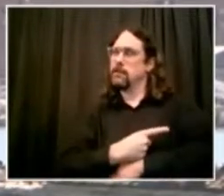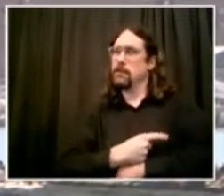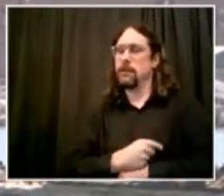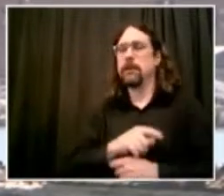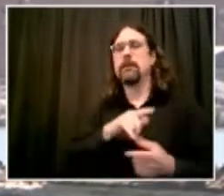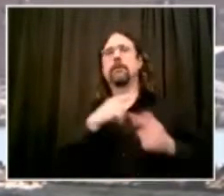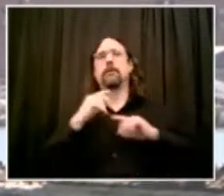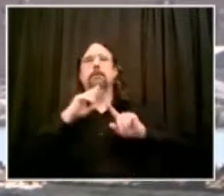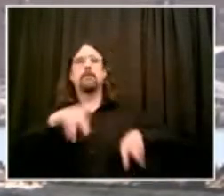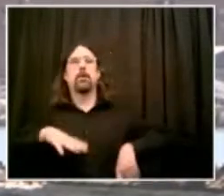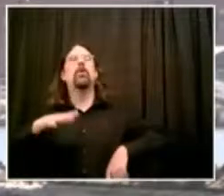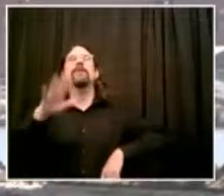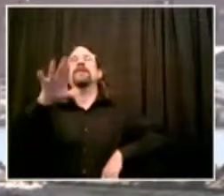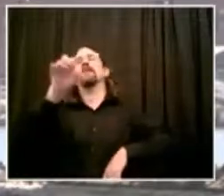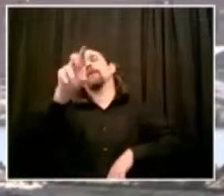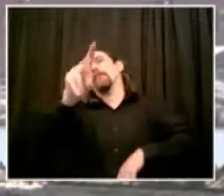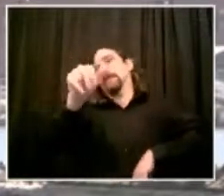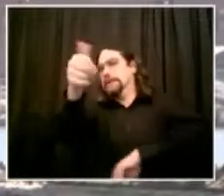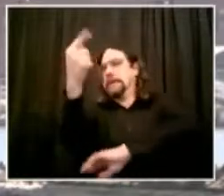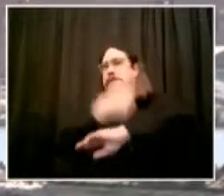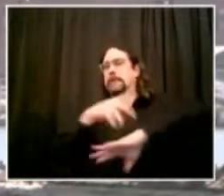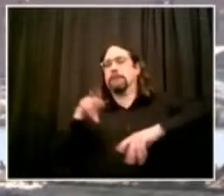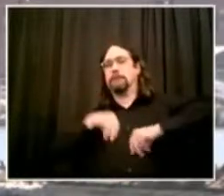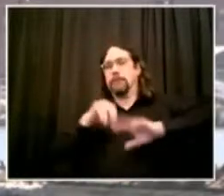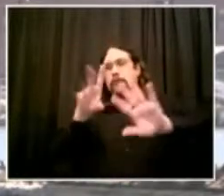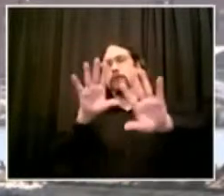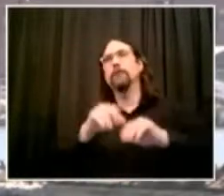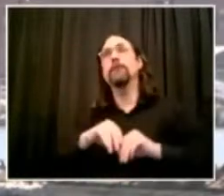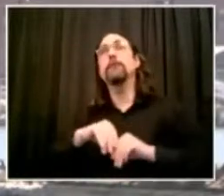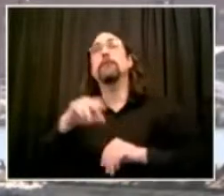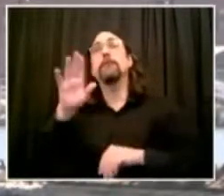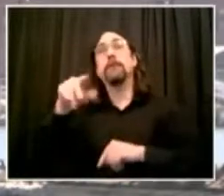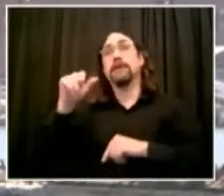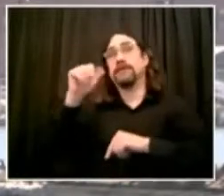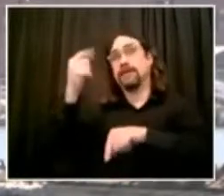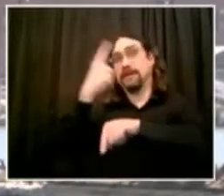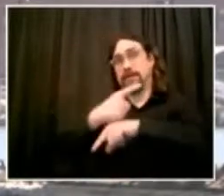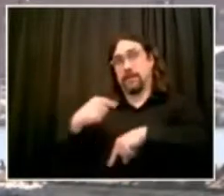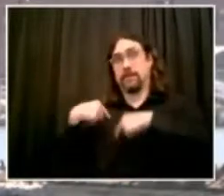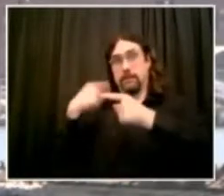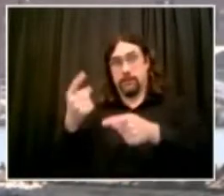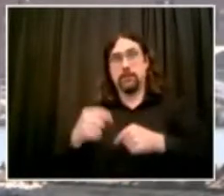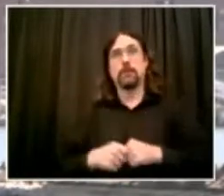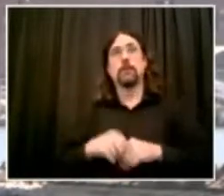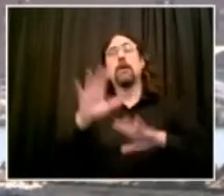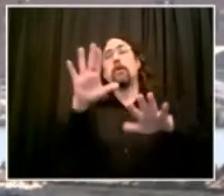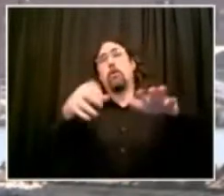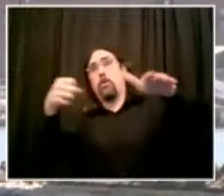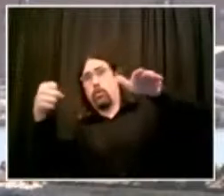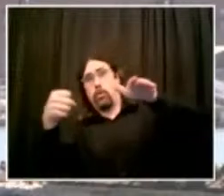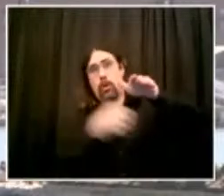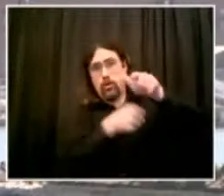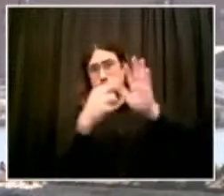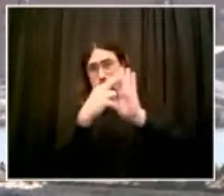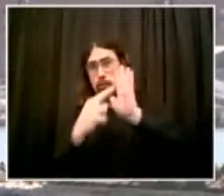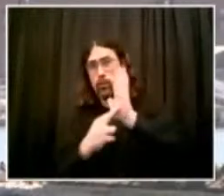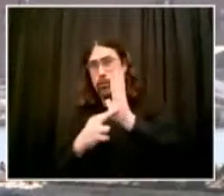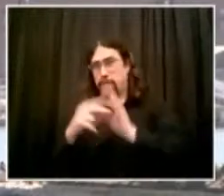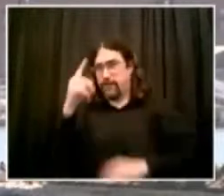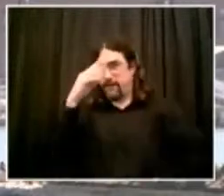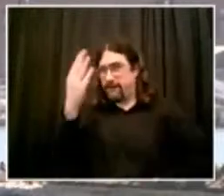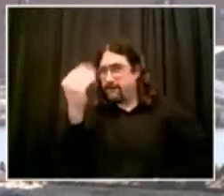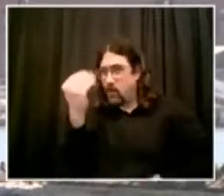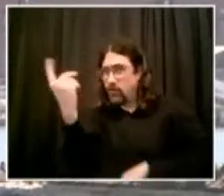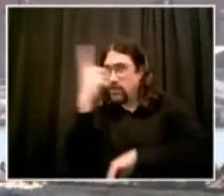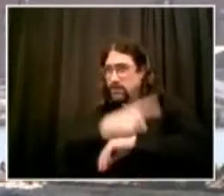COVID-19 is like 2-3 days. People start coming down with sickness. What's going on here? A lot of people are out there saying, well, look